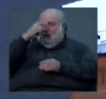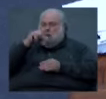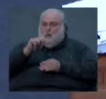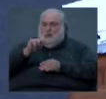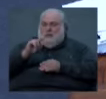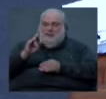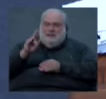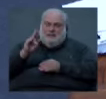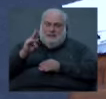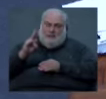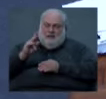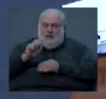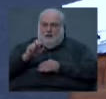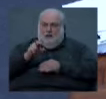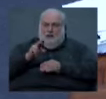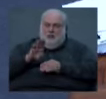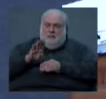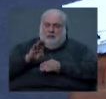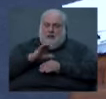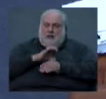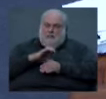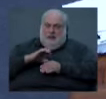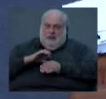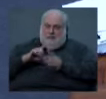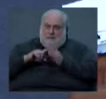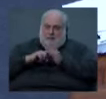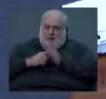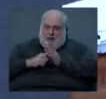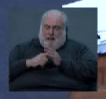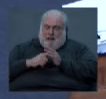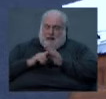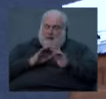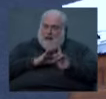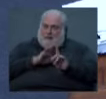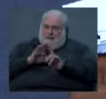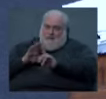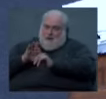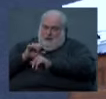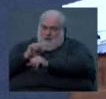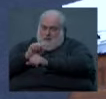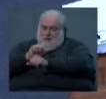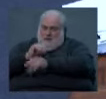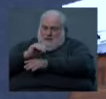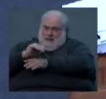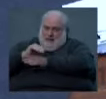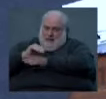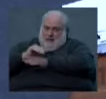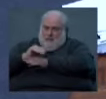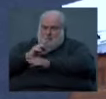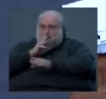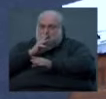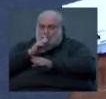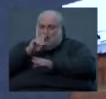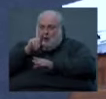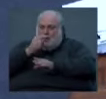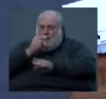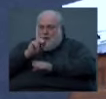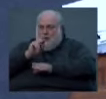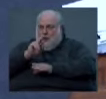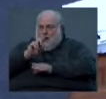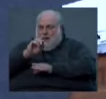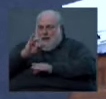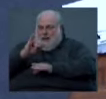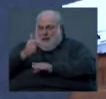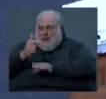the subcommittees of the Jumpstart Steering Committee began their respective assignments. Tonight, I will speak only of the branding